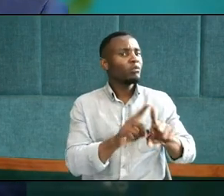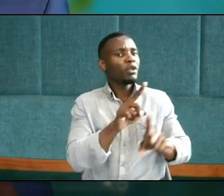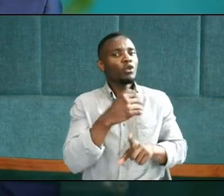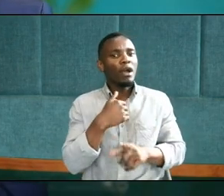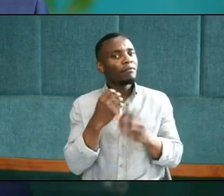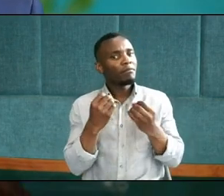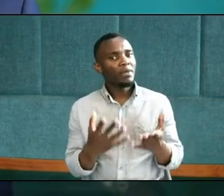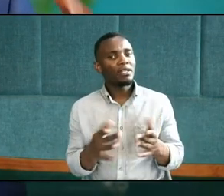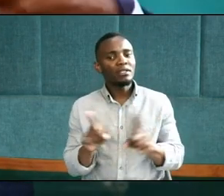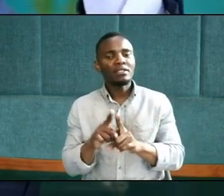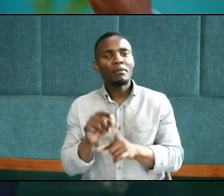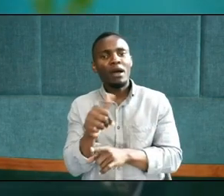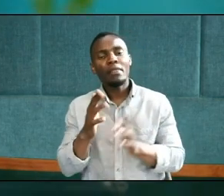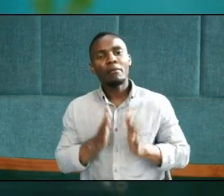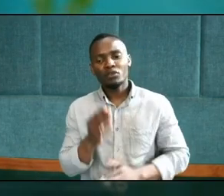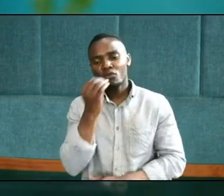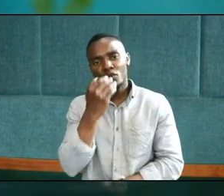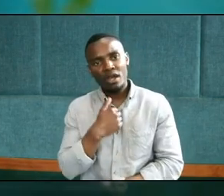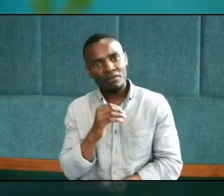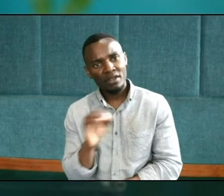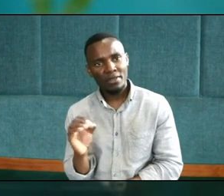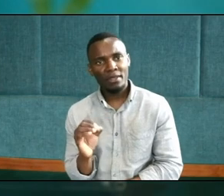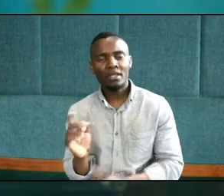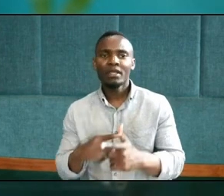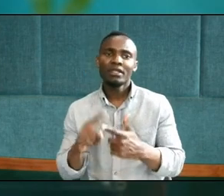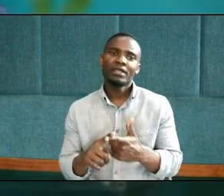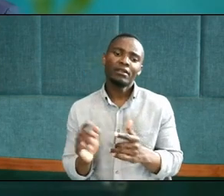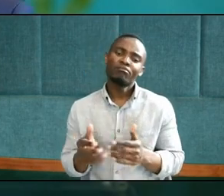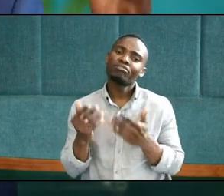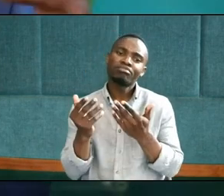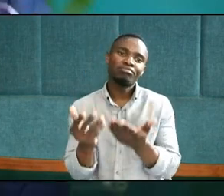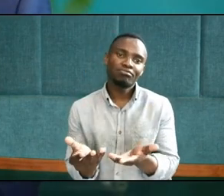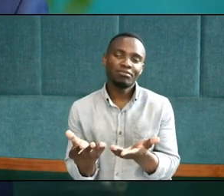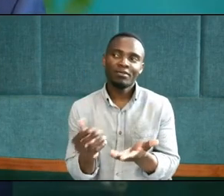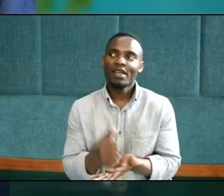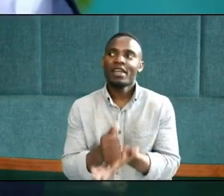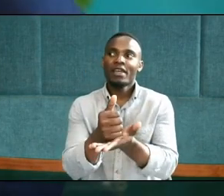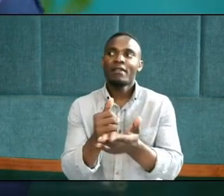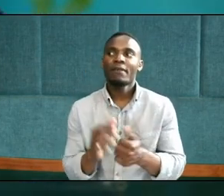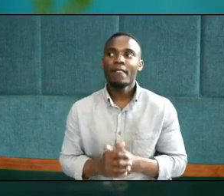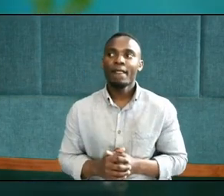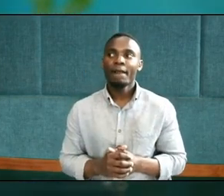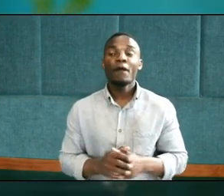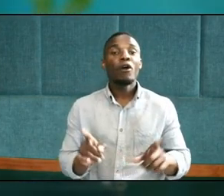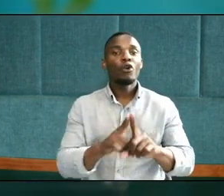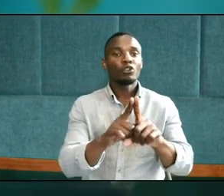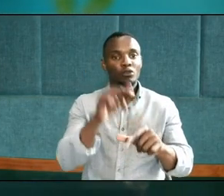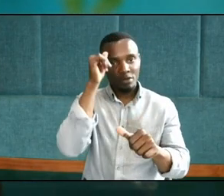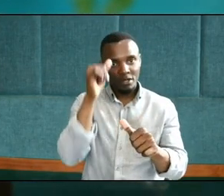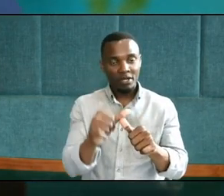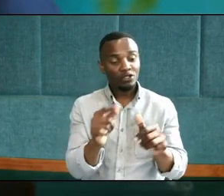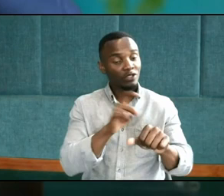see somebody has no food and you have thrown some food in the dustbin, you feel, oh, I'm sorry. Take care. And let me remind you, when